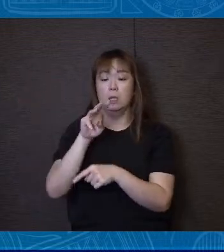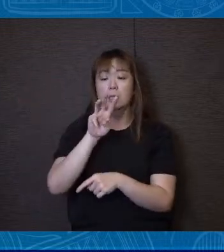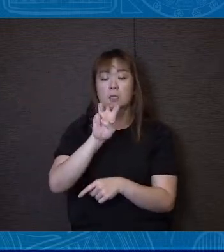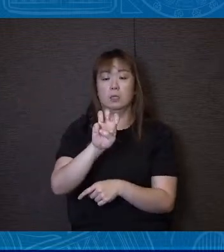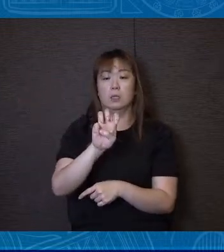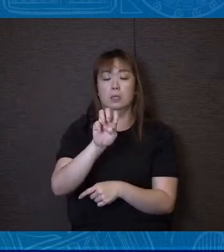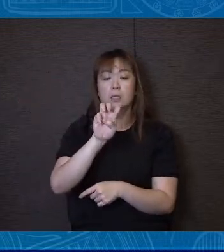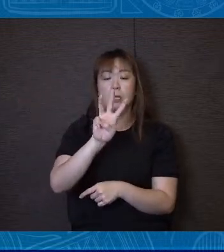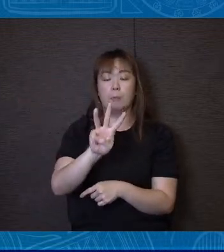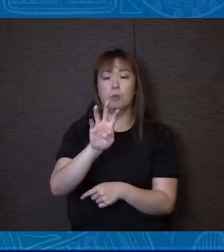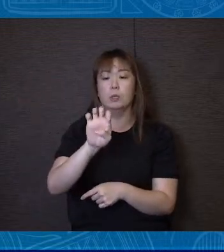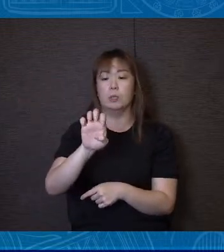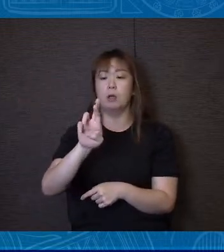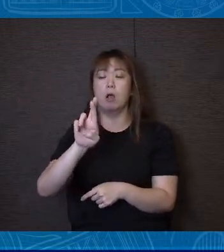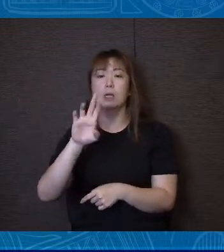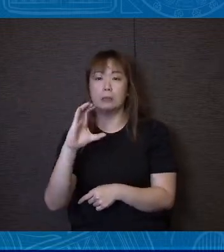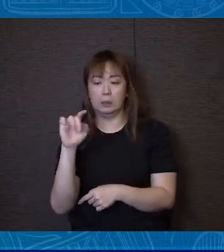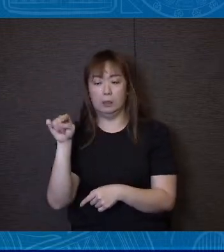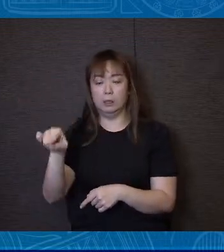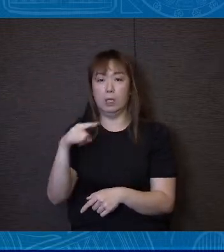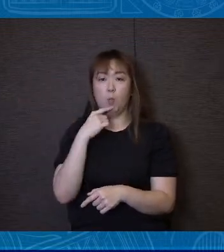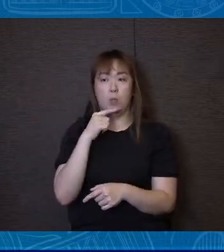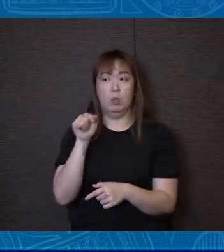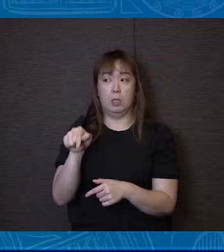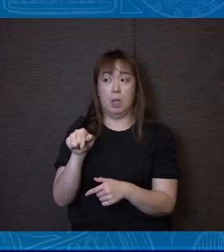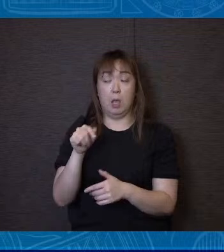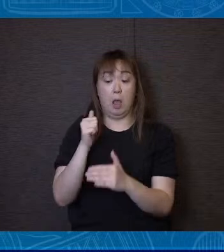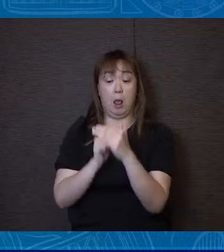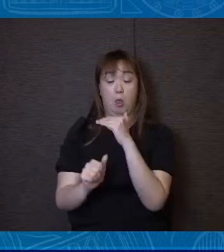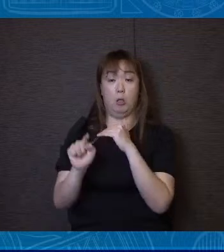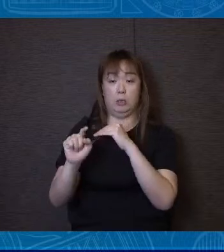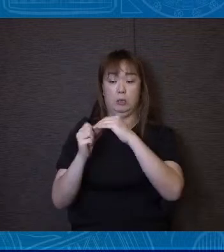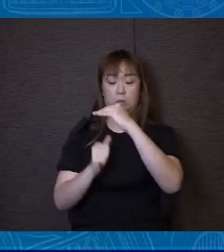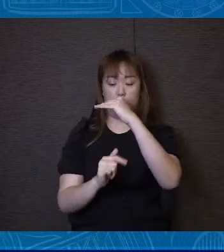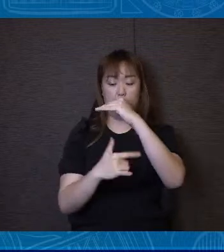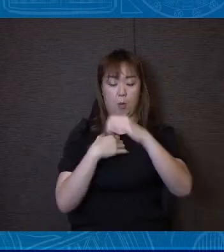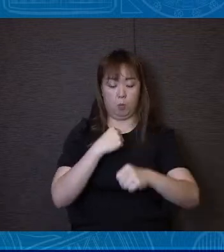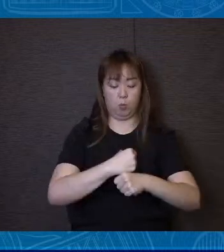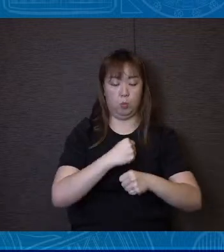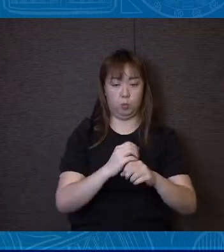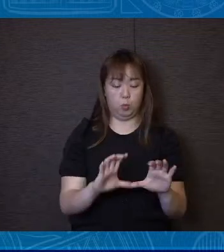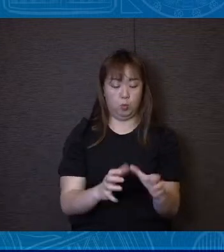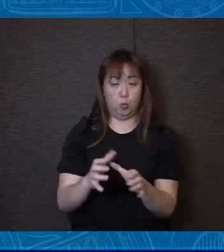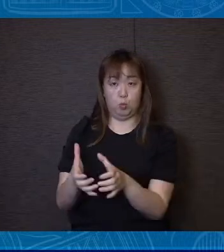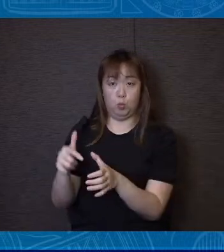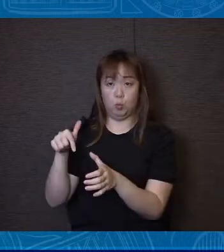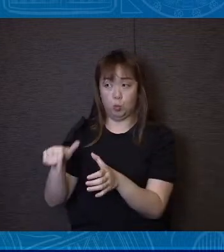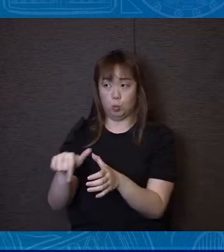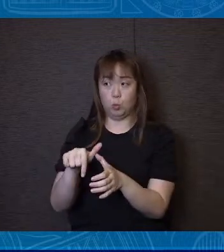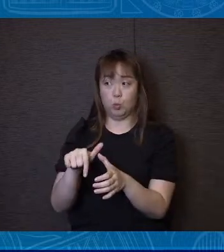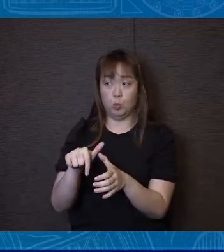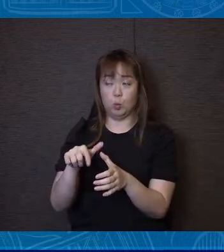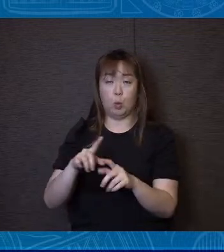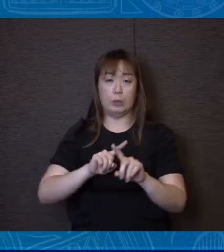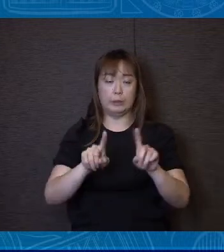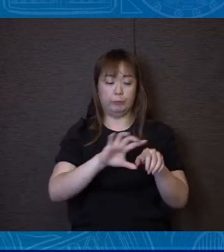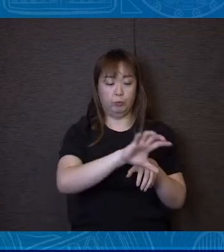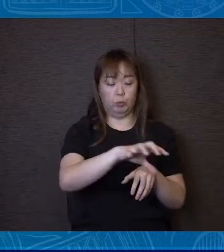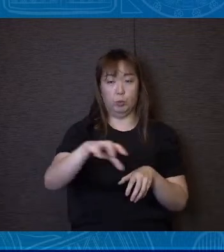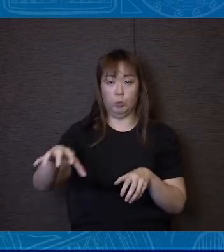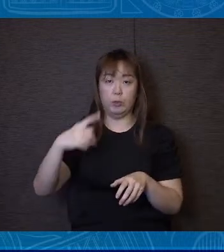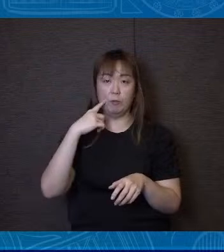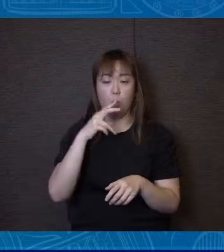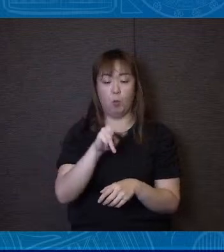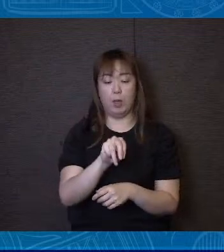WRC 27 was mentioned. And under that, there's a working party that looks into the different frequency allocations for